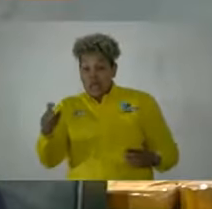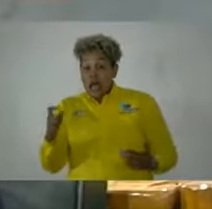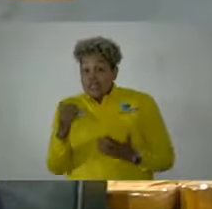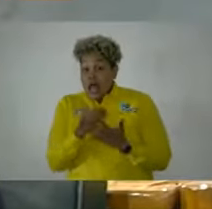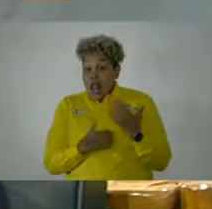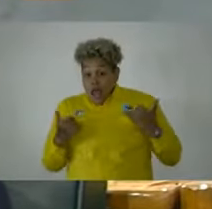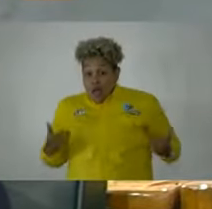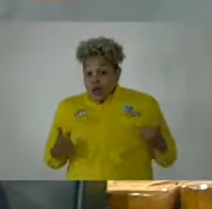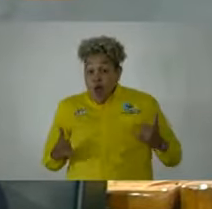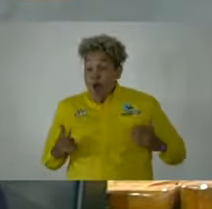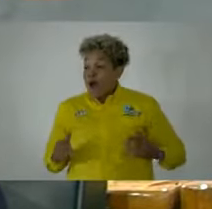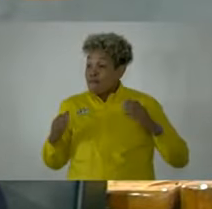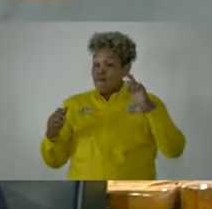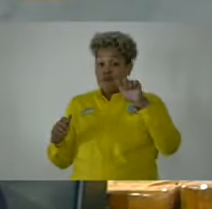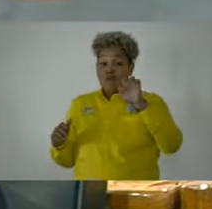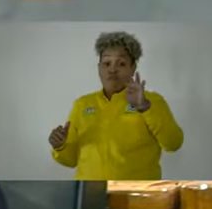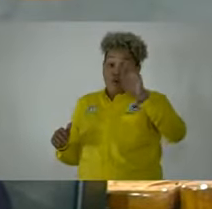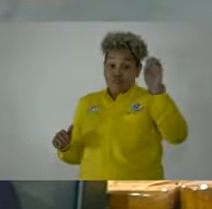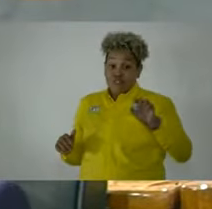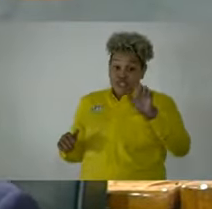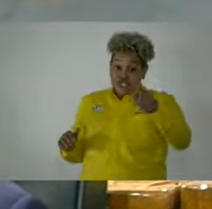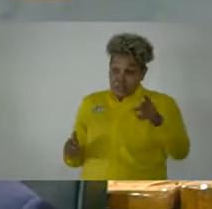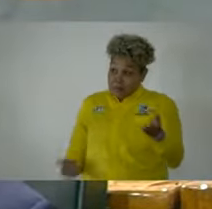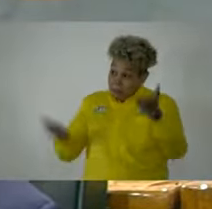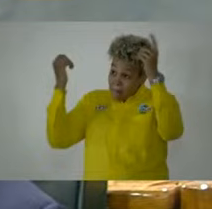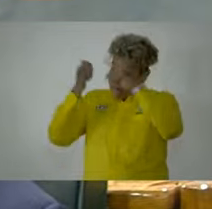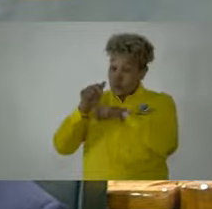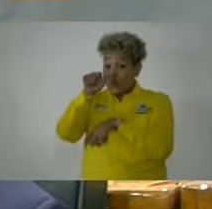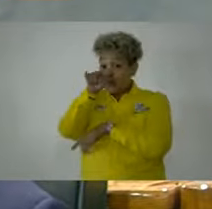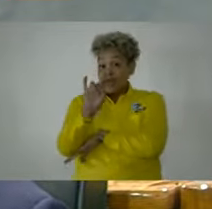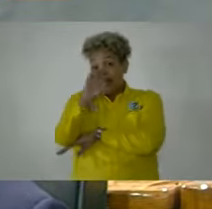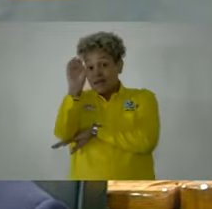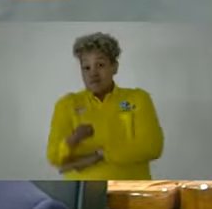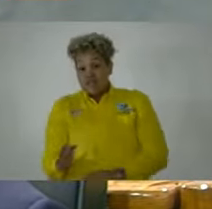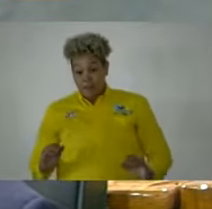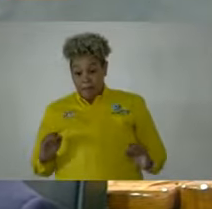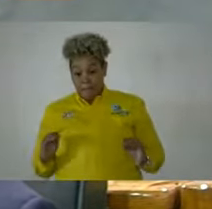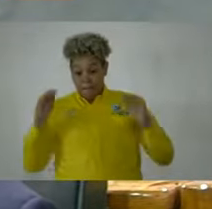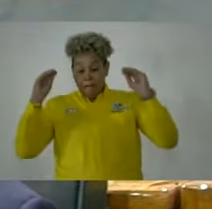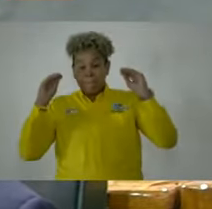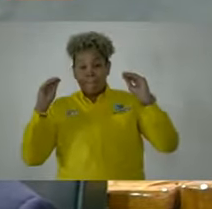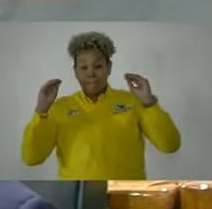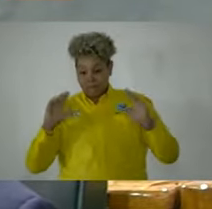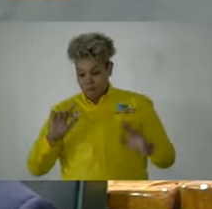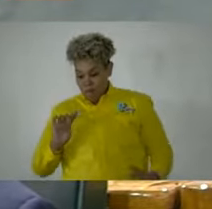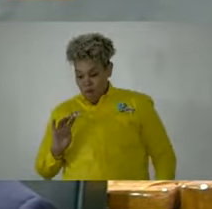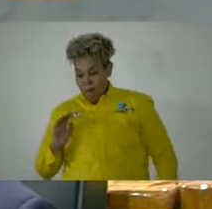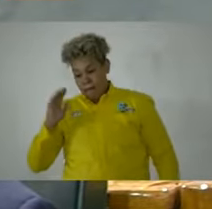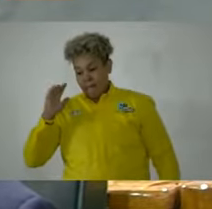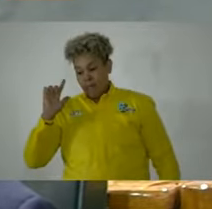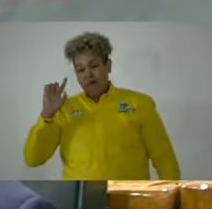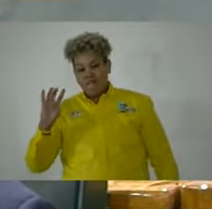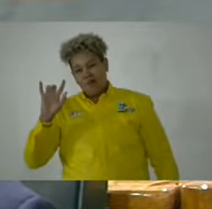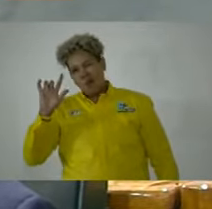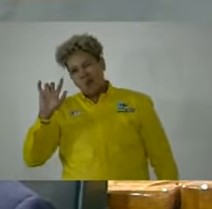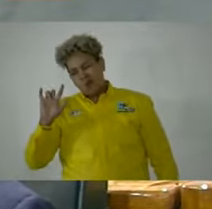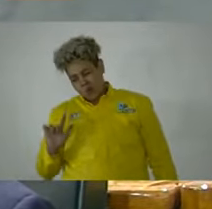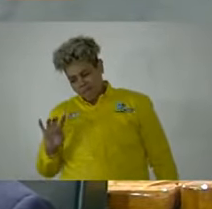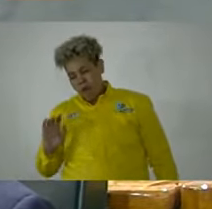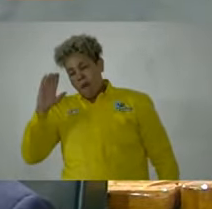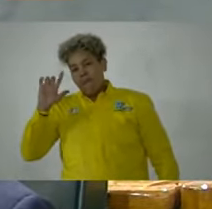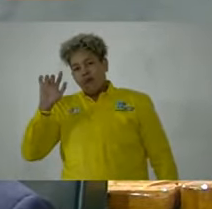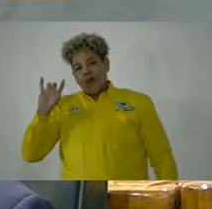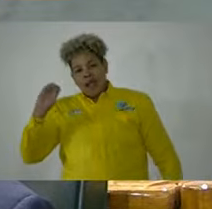has moved from 24% of GDP to 28% of GDP. A much bigger carving